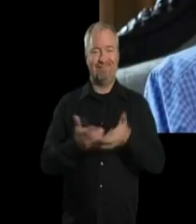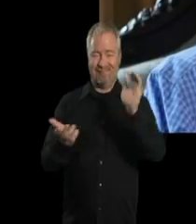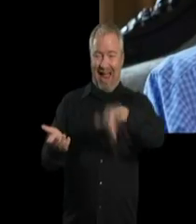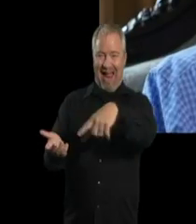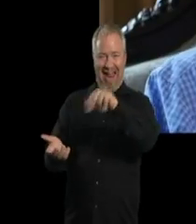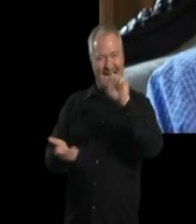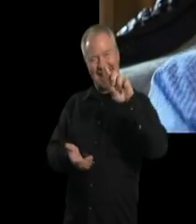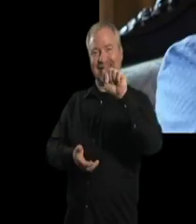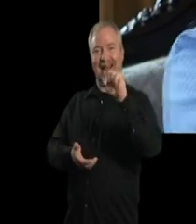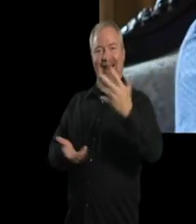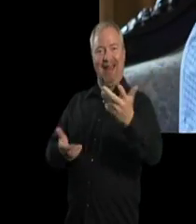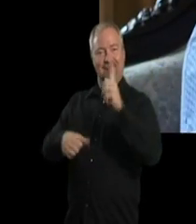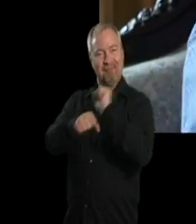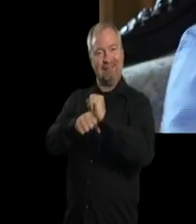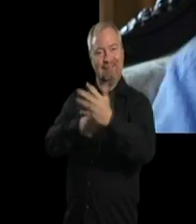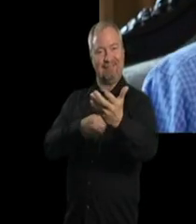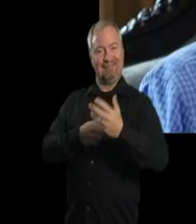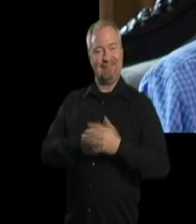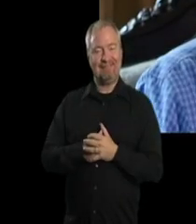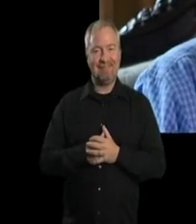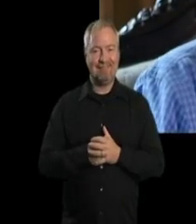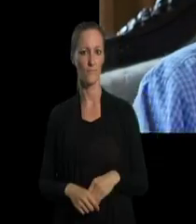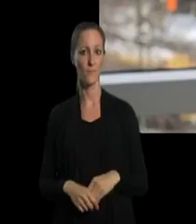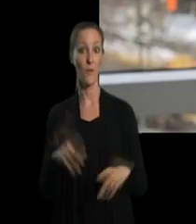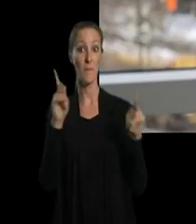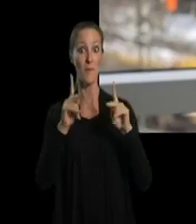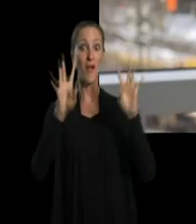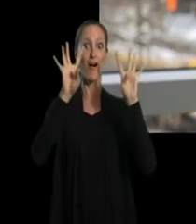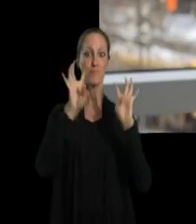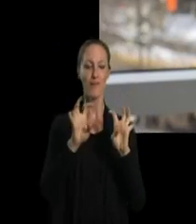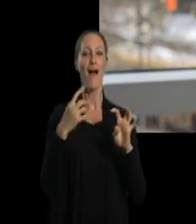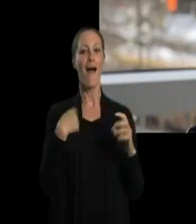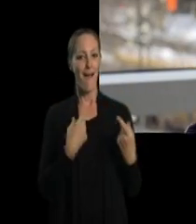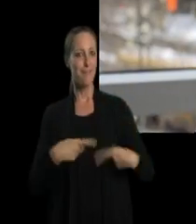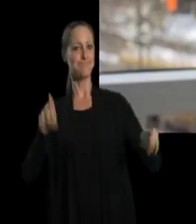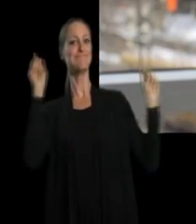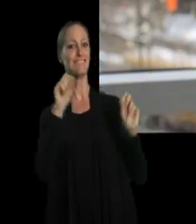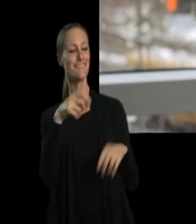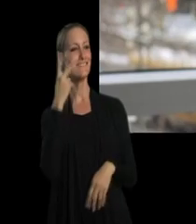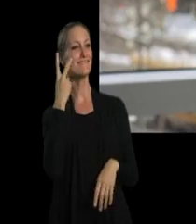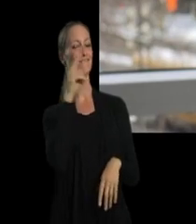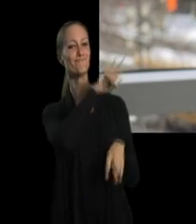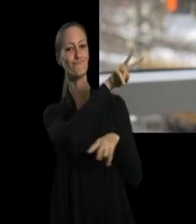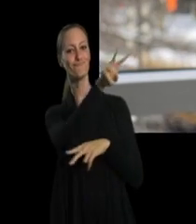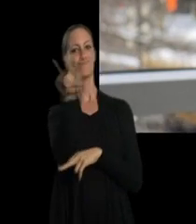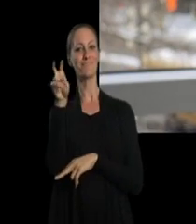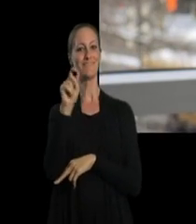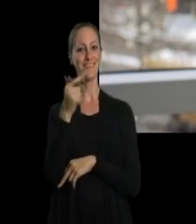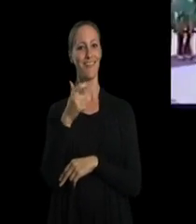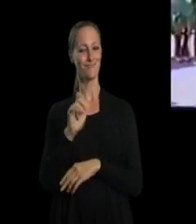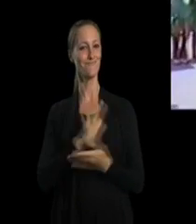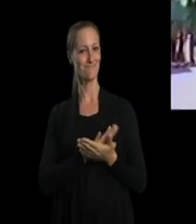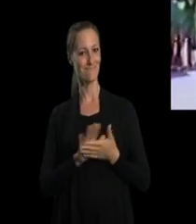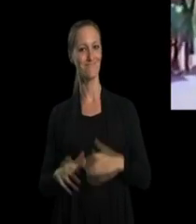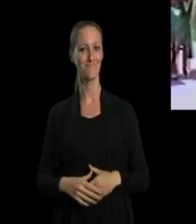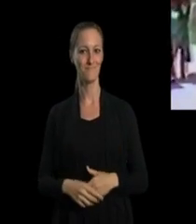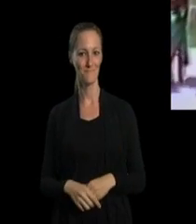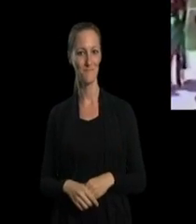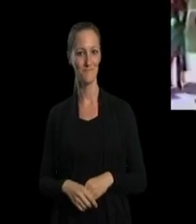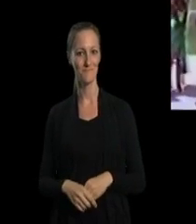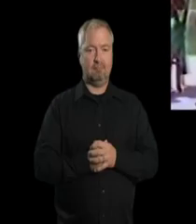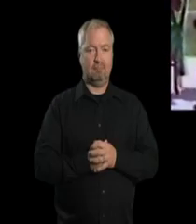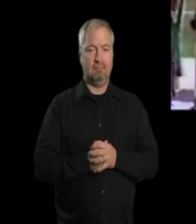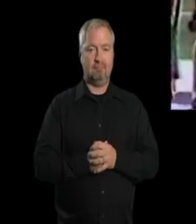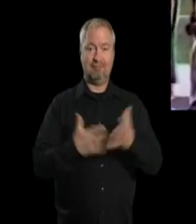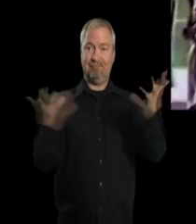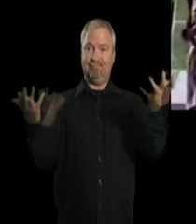speakers. That to me was the ADA. So people just sat down and so everybody could see, who was able